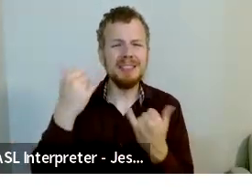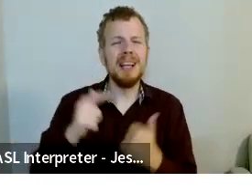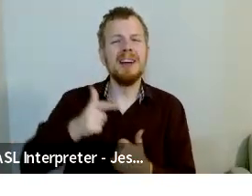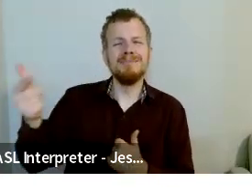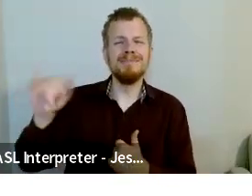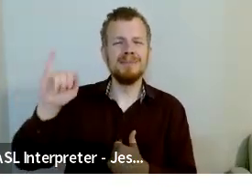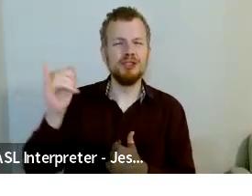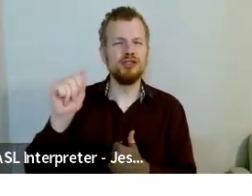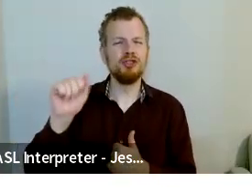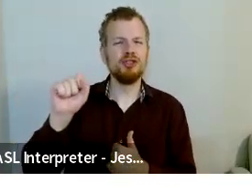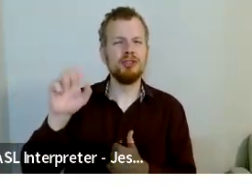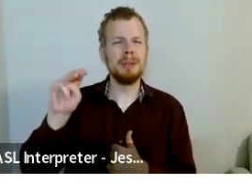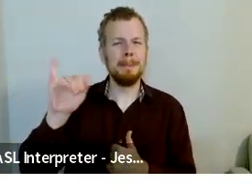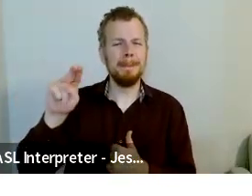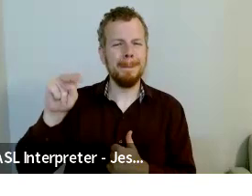to Jasmine.